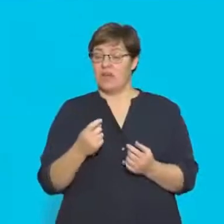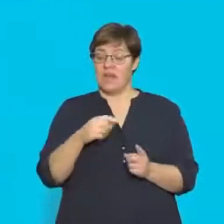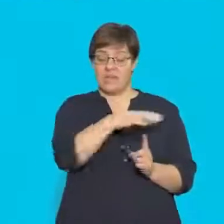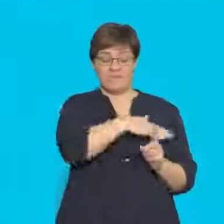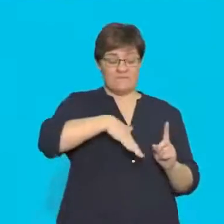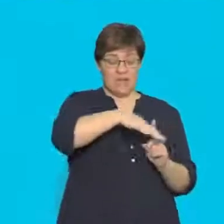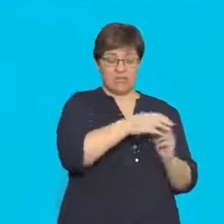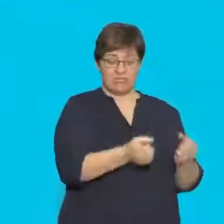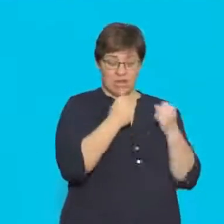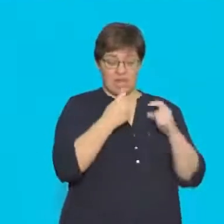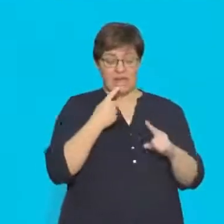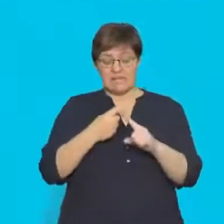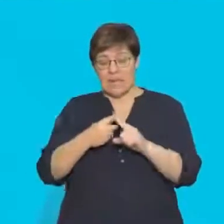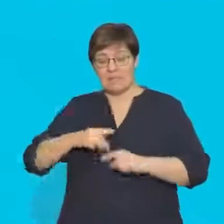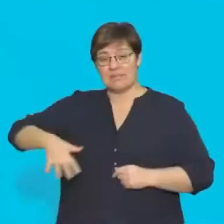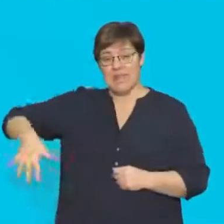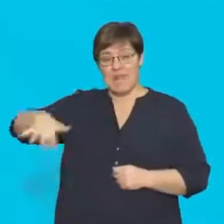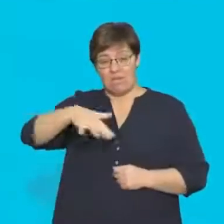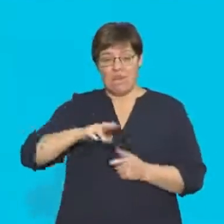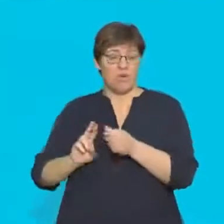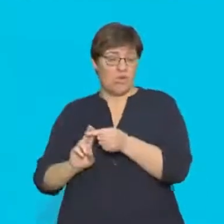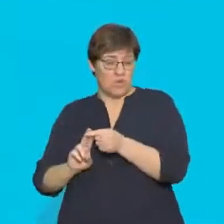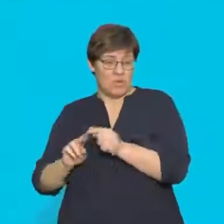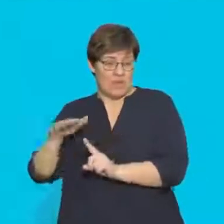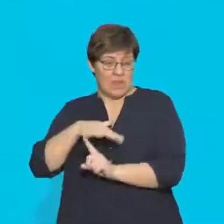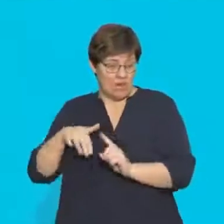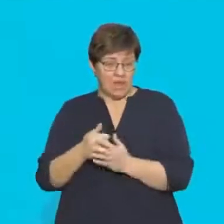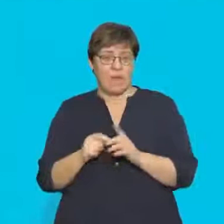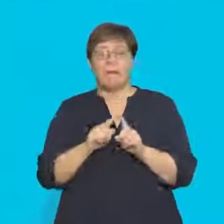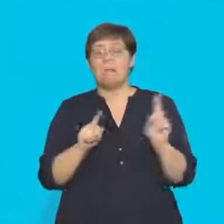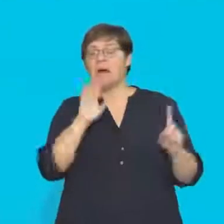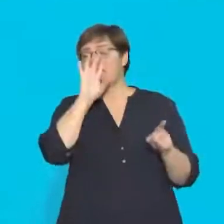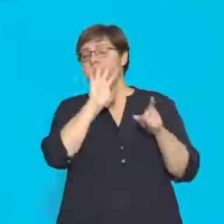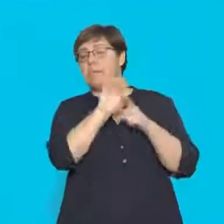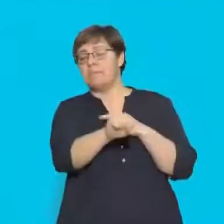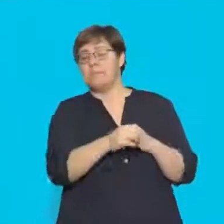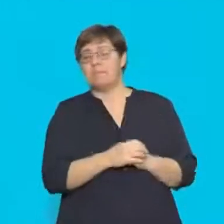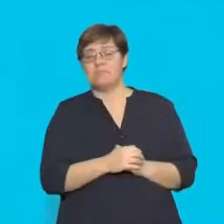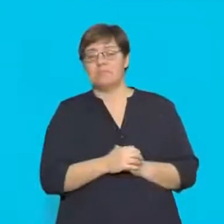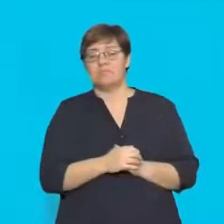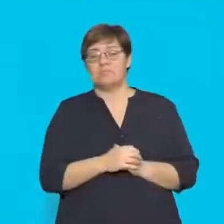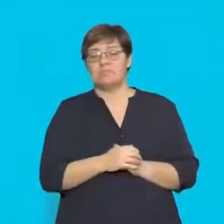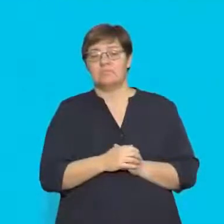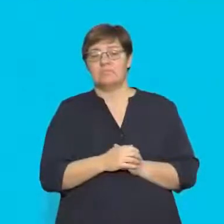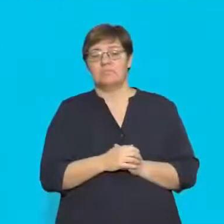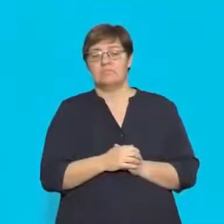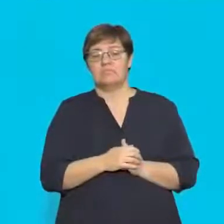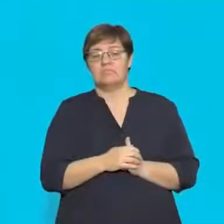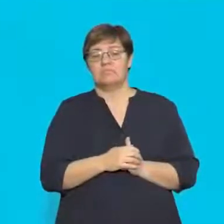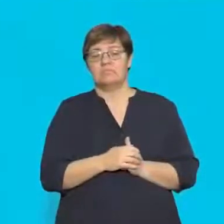strength times an area or per unit area, but we're recognizing that it